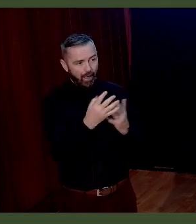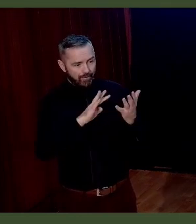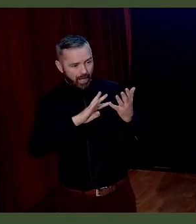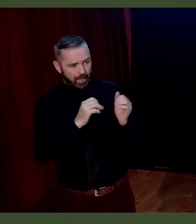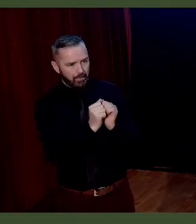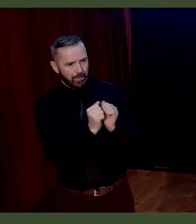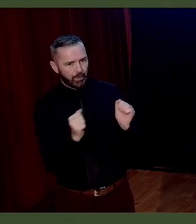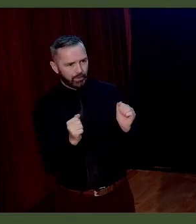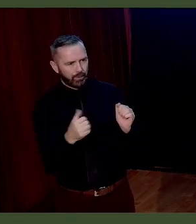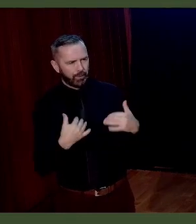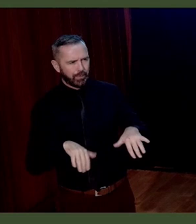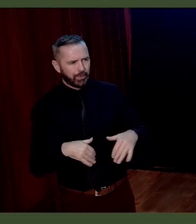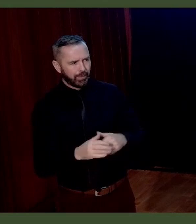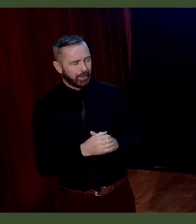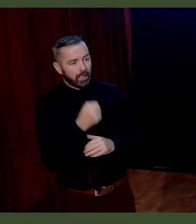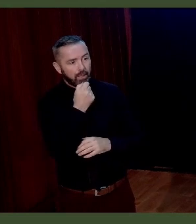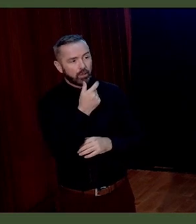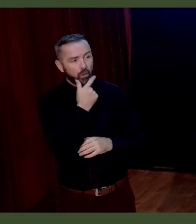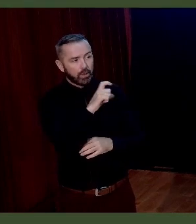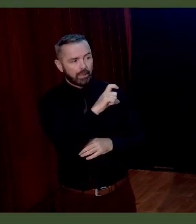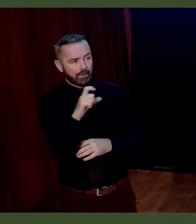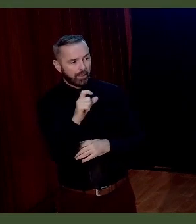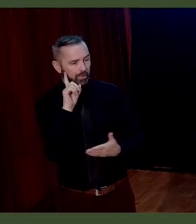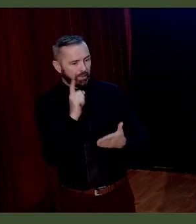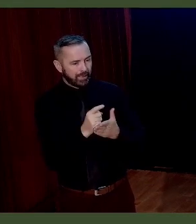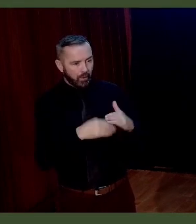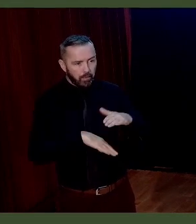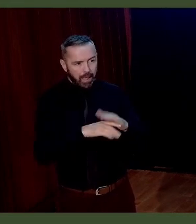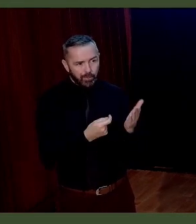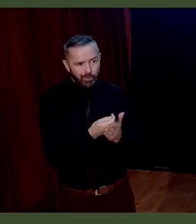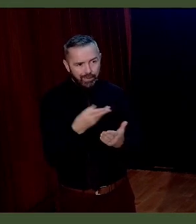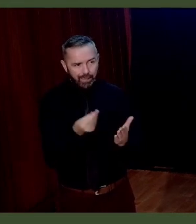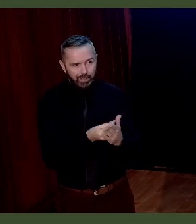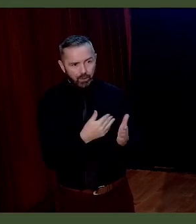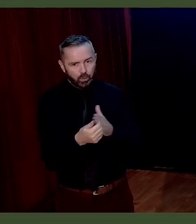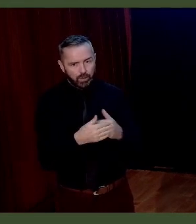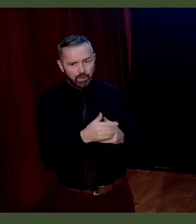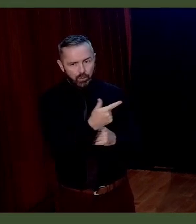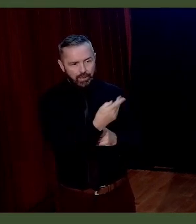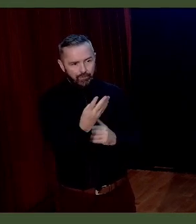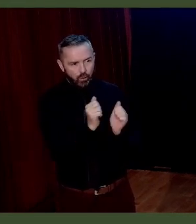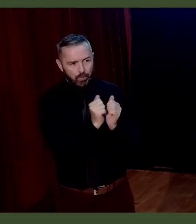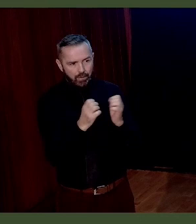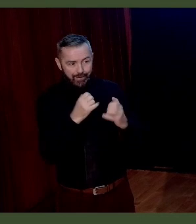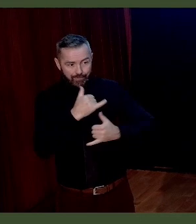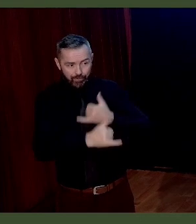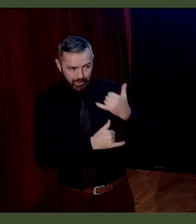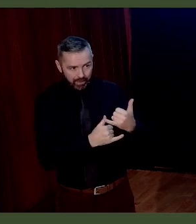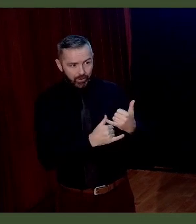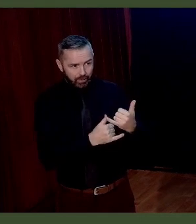£659. Dublin Corporation believed that the maximum rent it could charge at the time would be £24 a